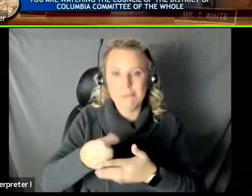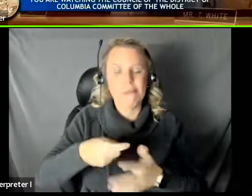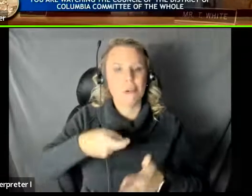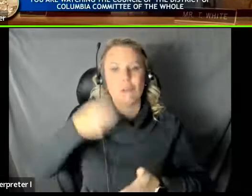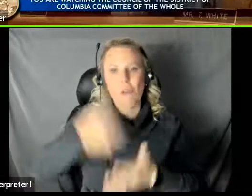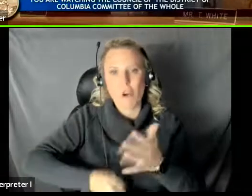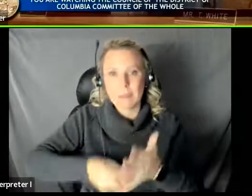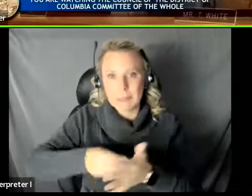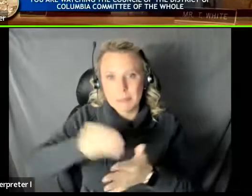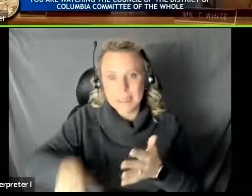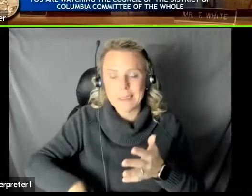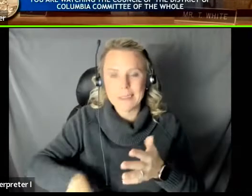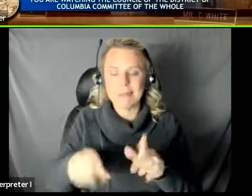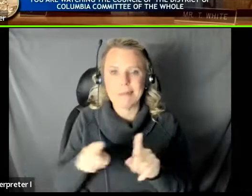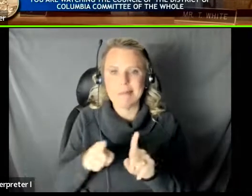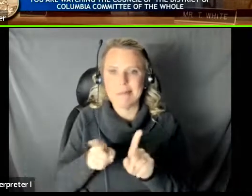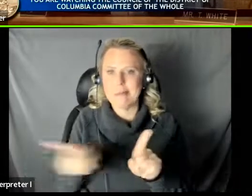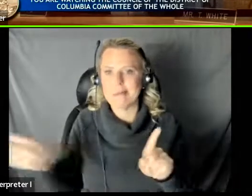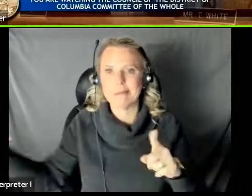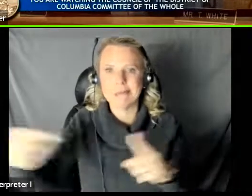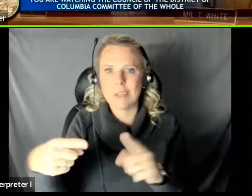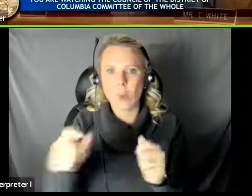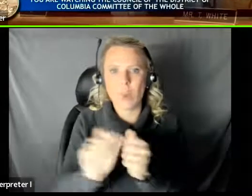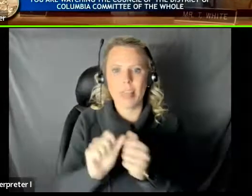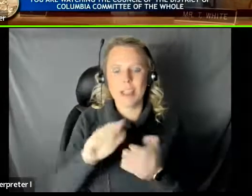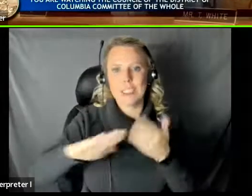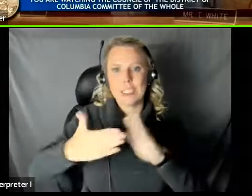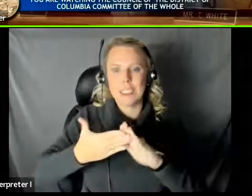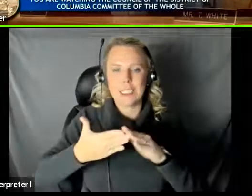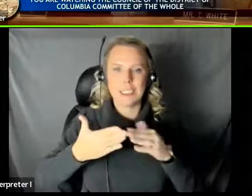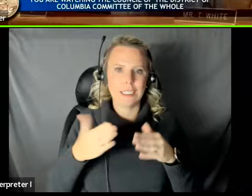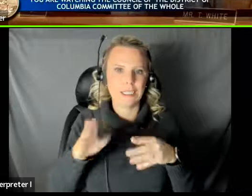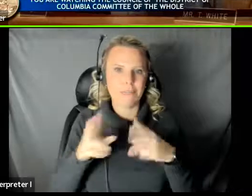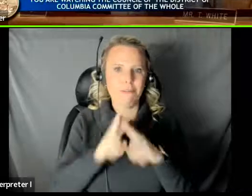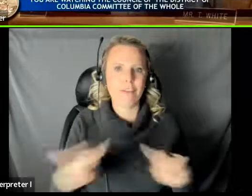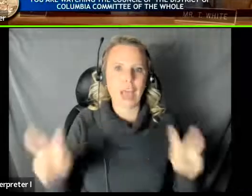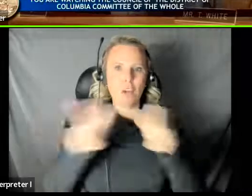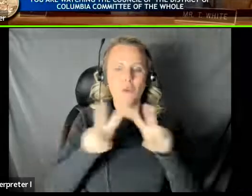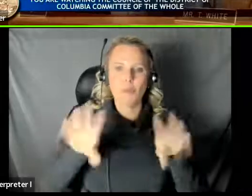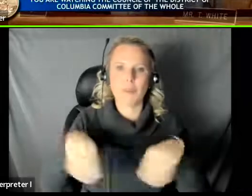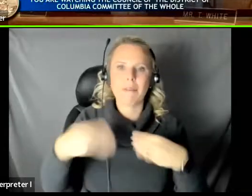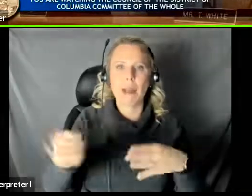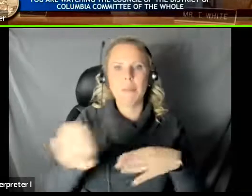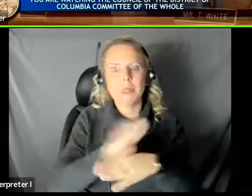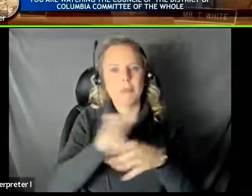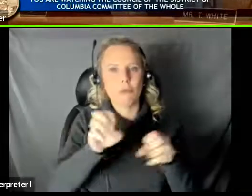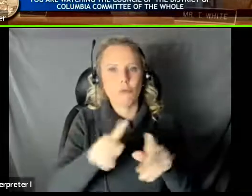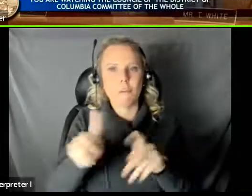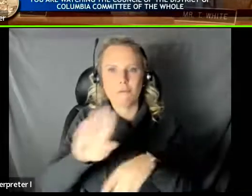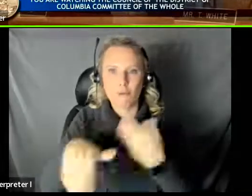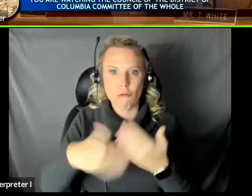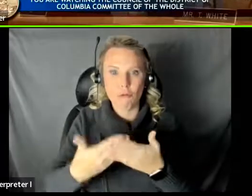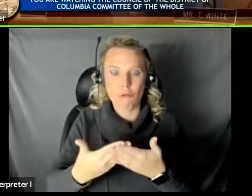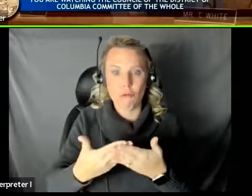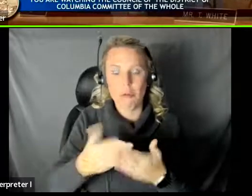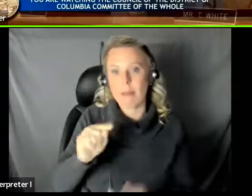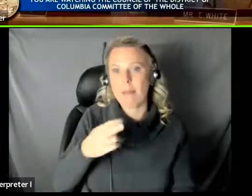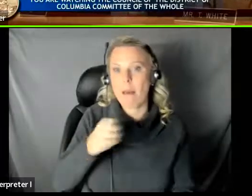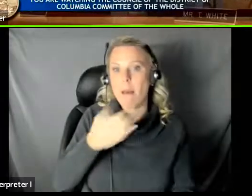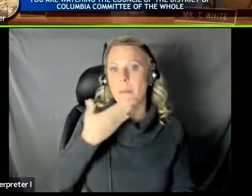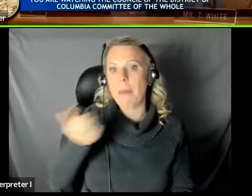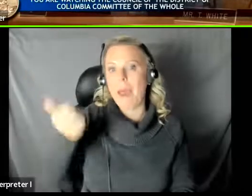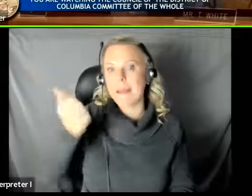costly, and out of step with our city's values of promoting equitable business opportunities for all. The BEST Act reduces the